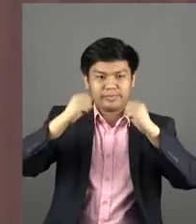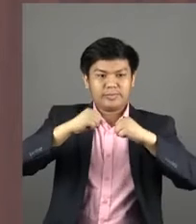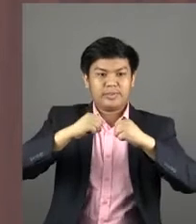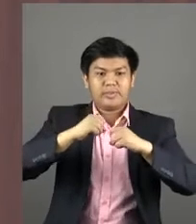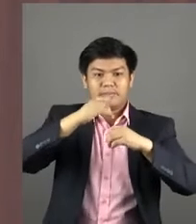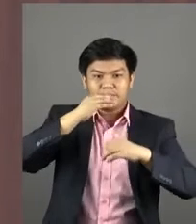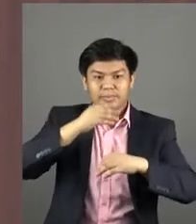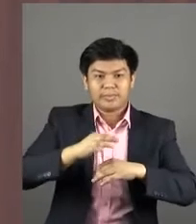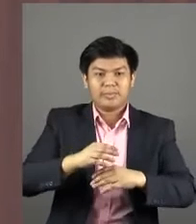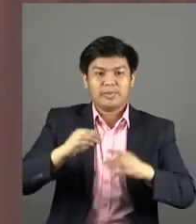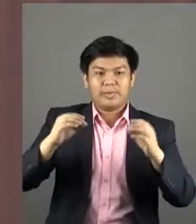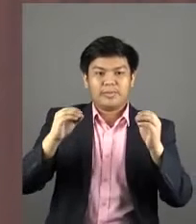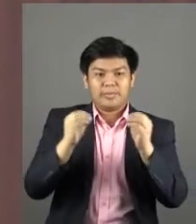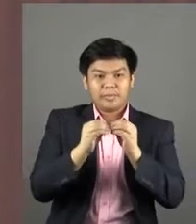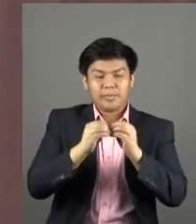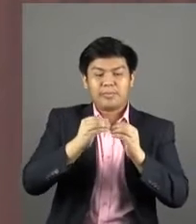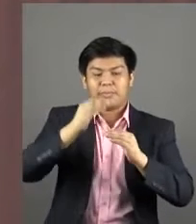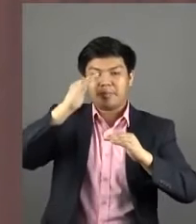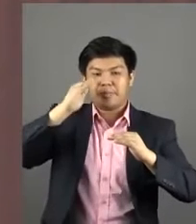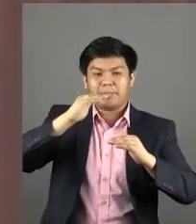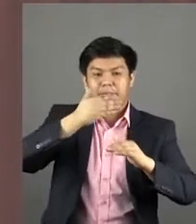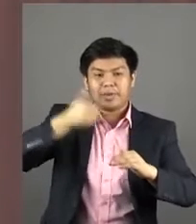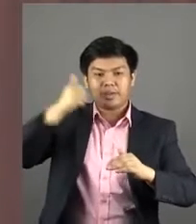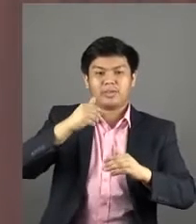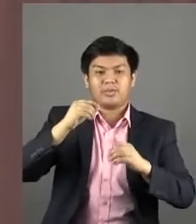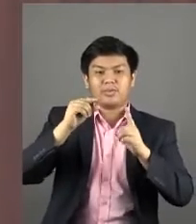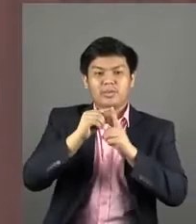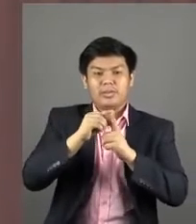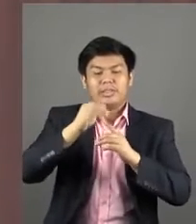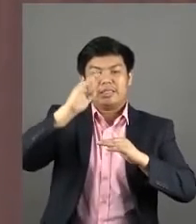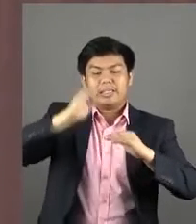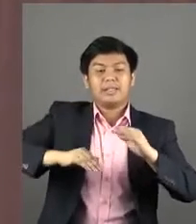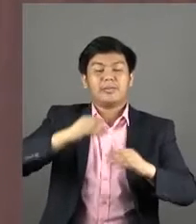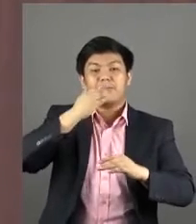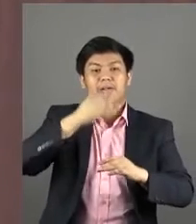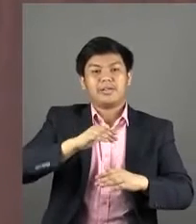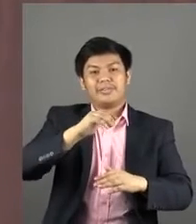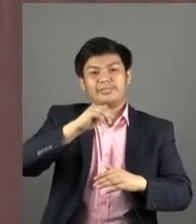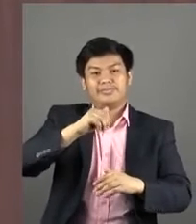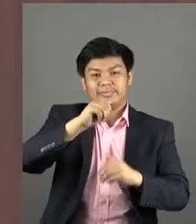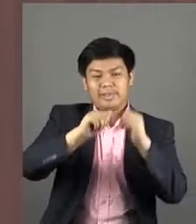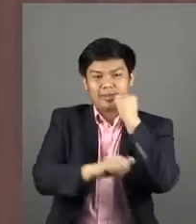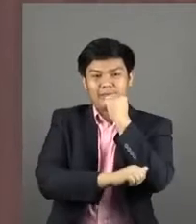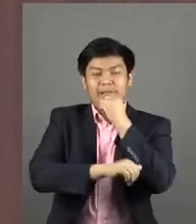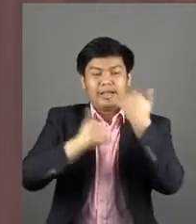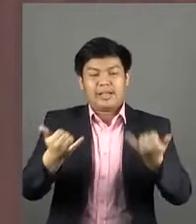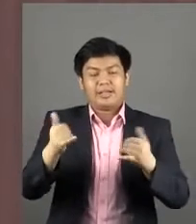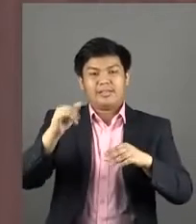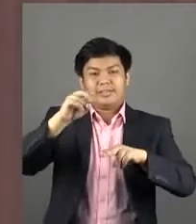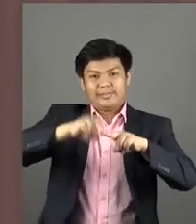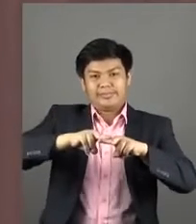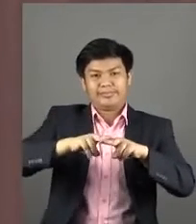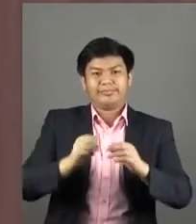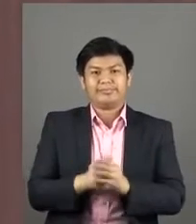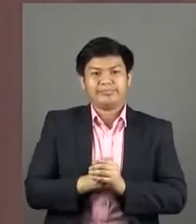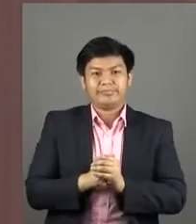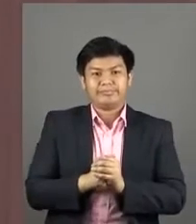speaks a better word than the blood of Abel." May the Lord bless the reading of his word. You may be seated, beloved.